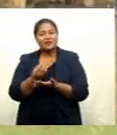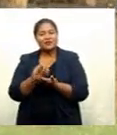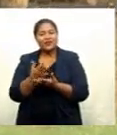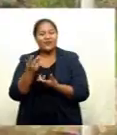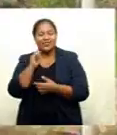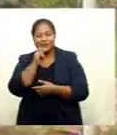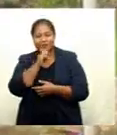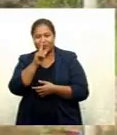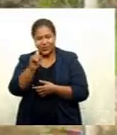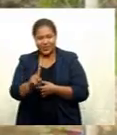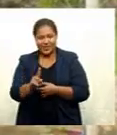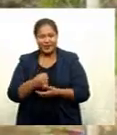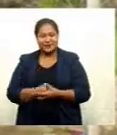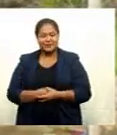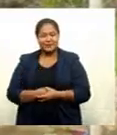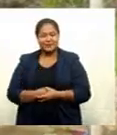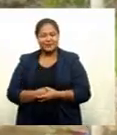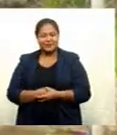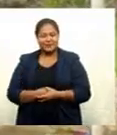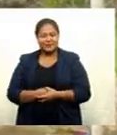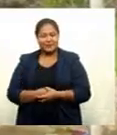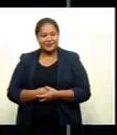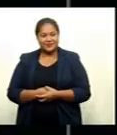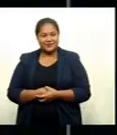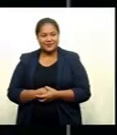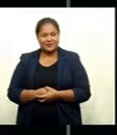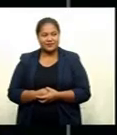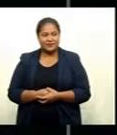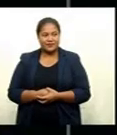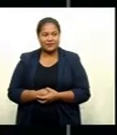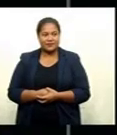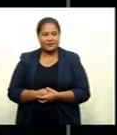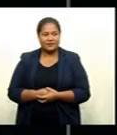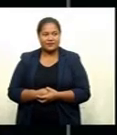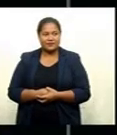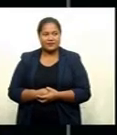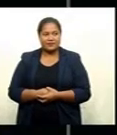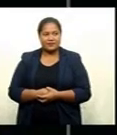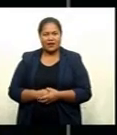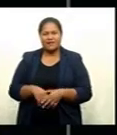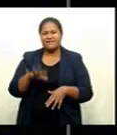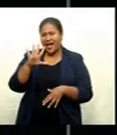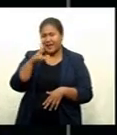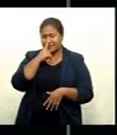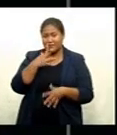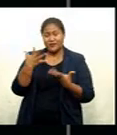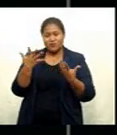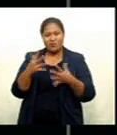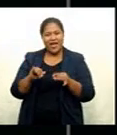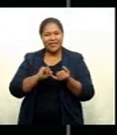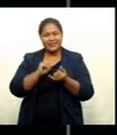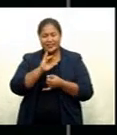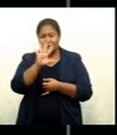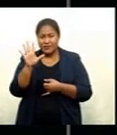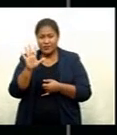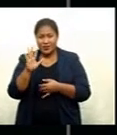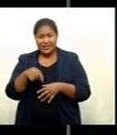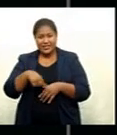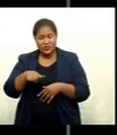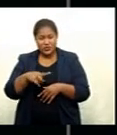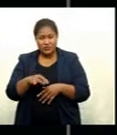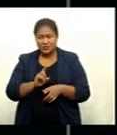Tabiuni today. Eleanor Turangeview, FBC News. 5 people from the G2 estate settlement in Suva appeared in court